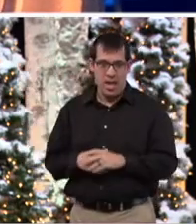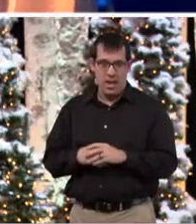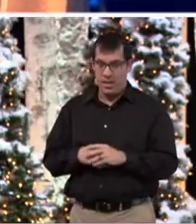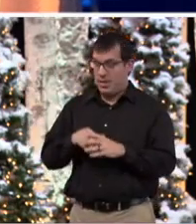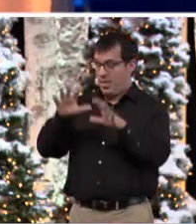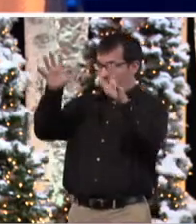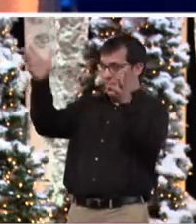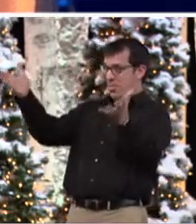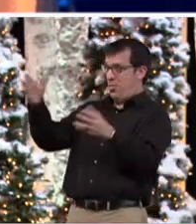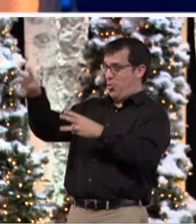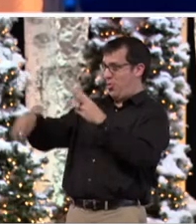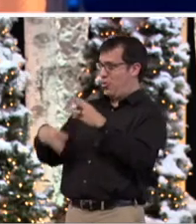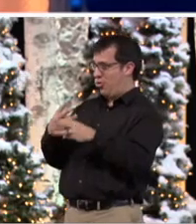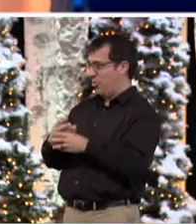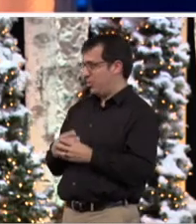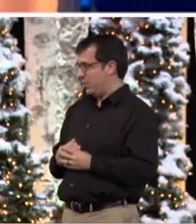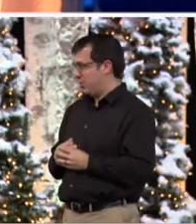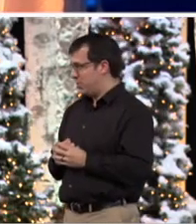the world.